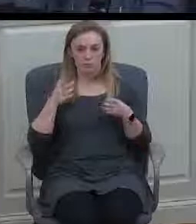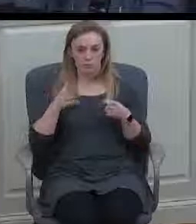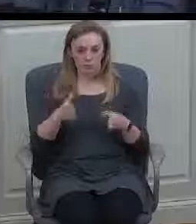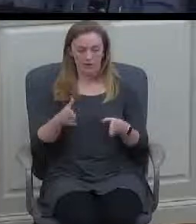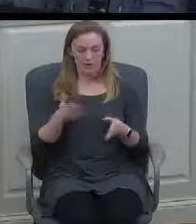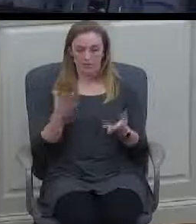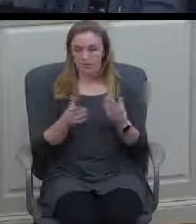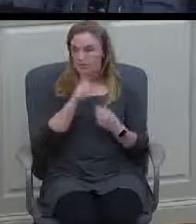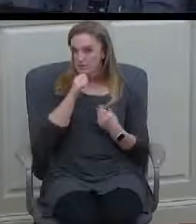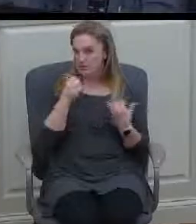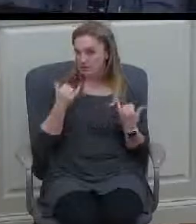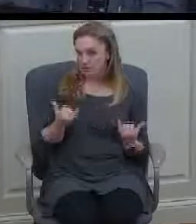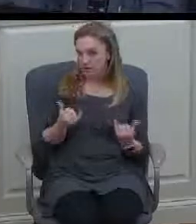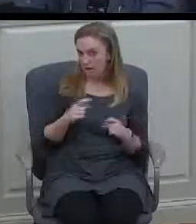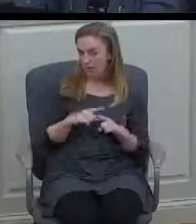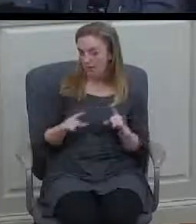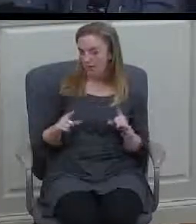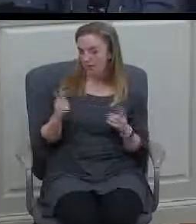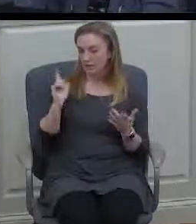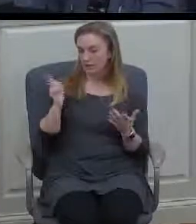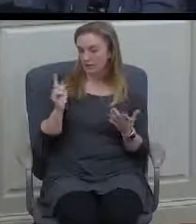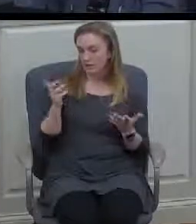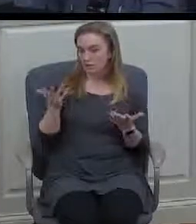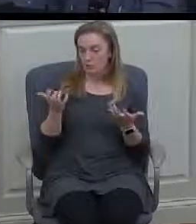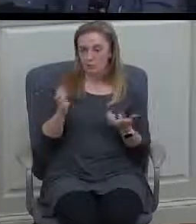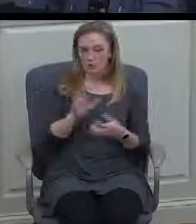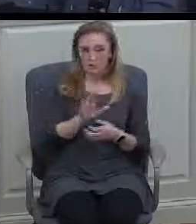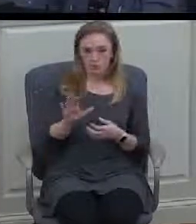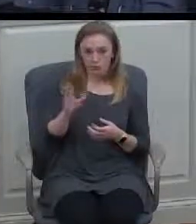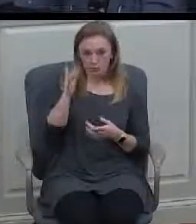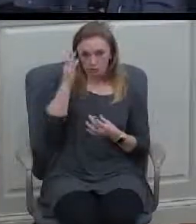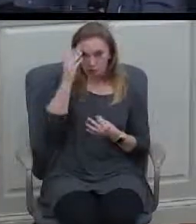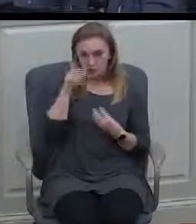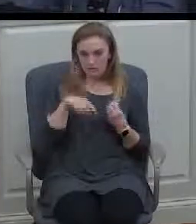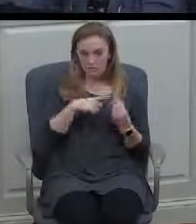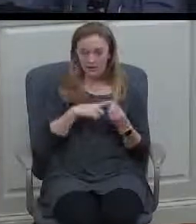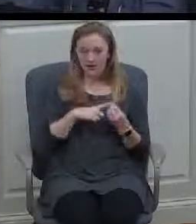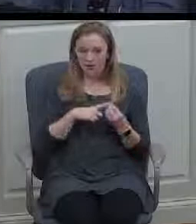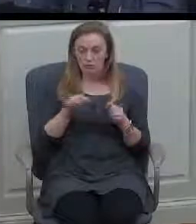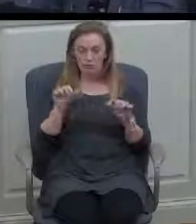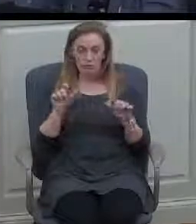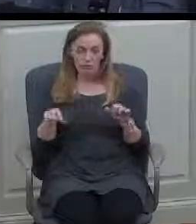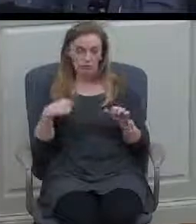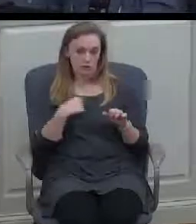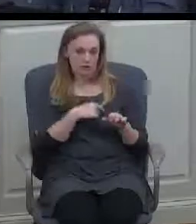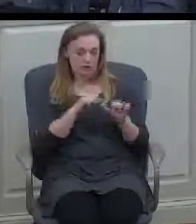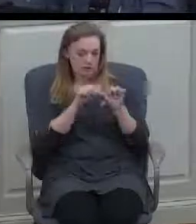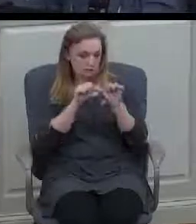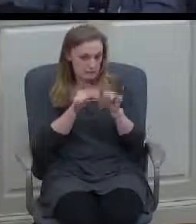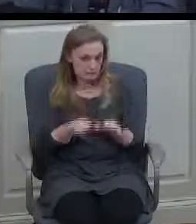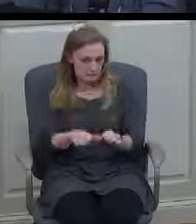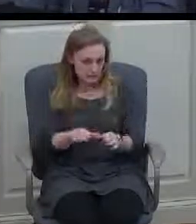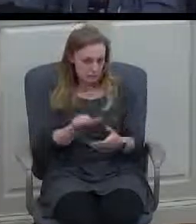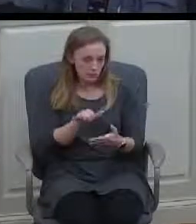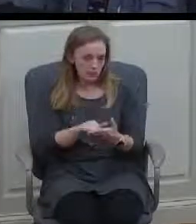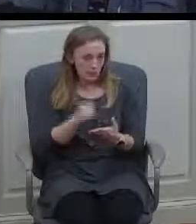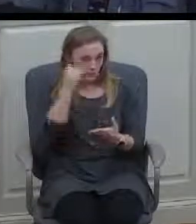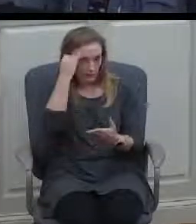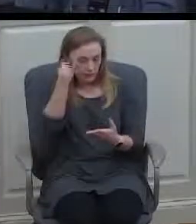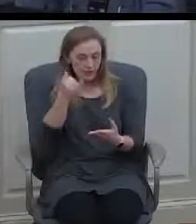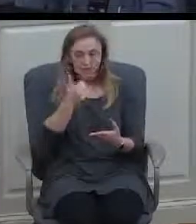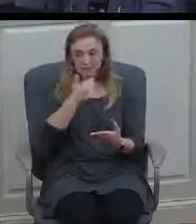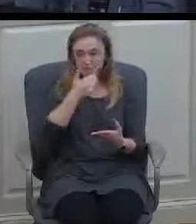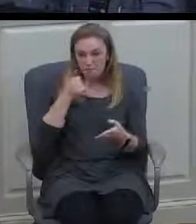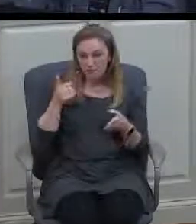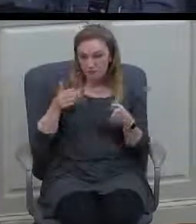Maybe not now, but at some point, would like your thoughts on, should we continue that way? Is there a better way to do